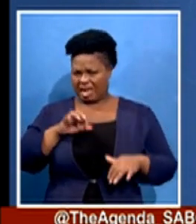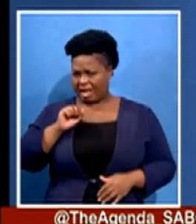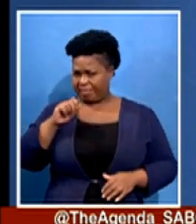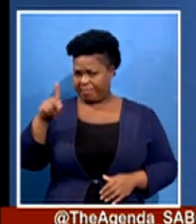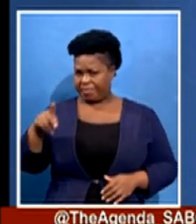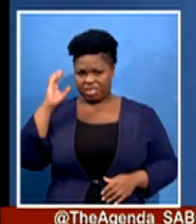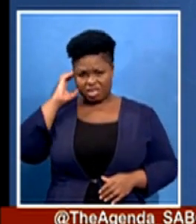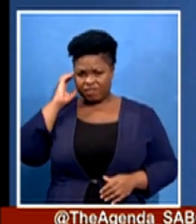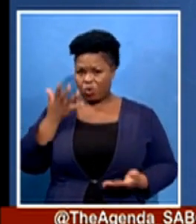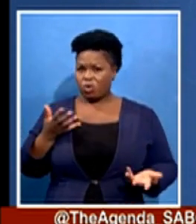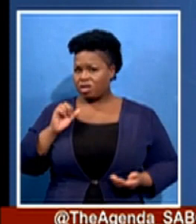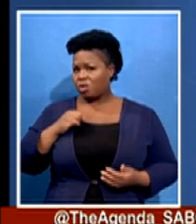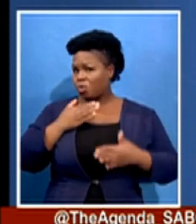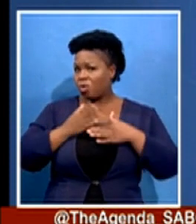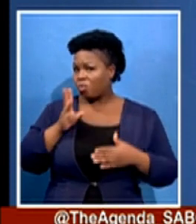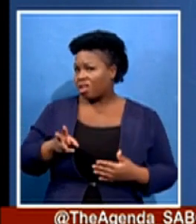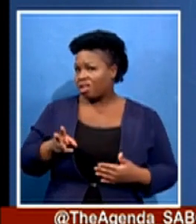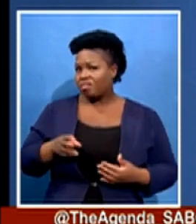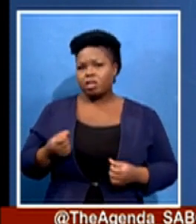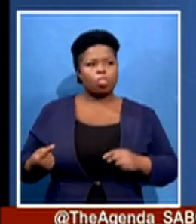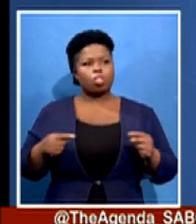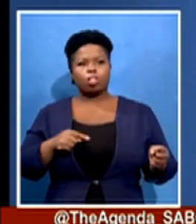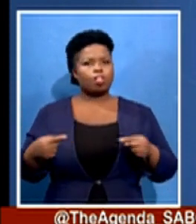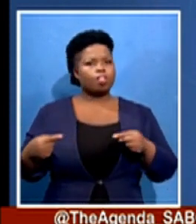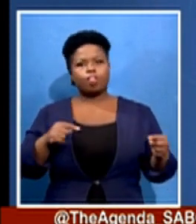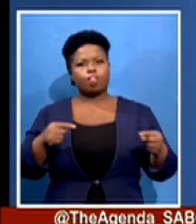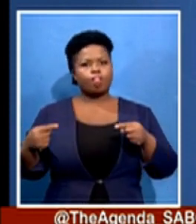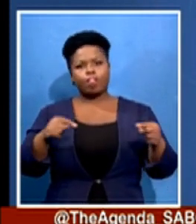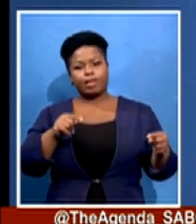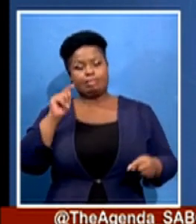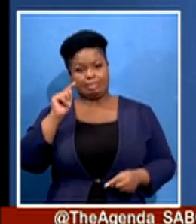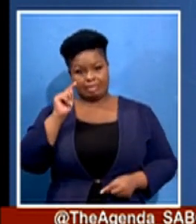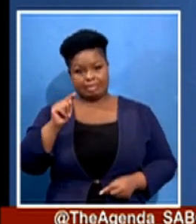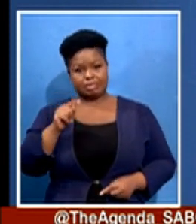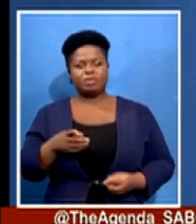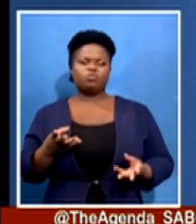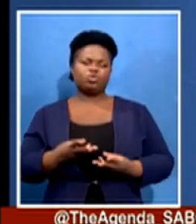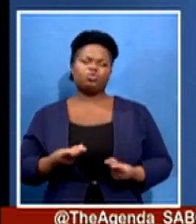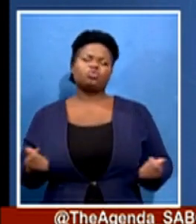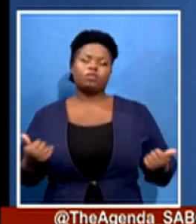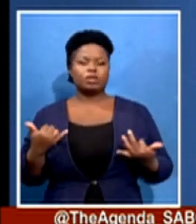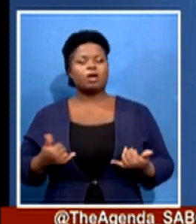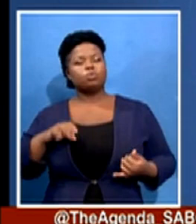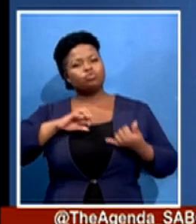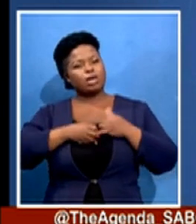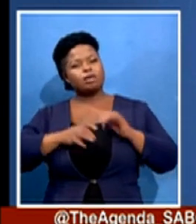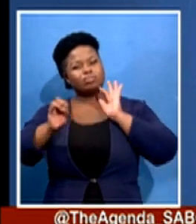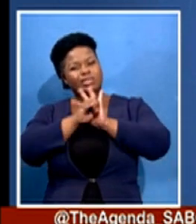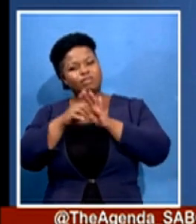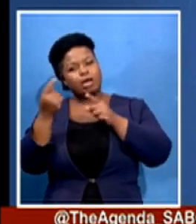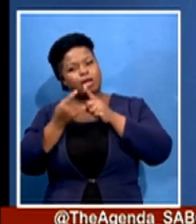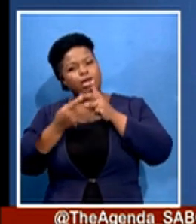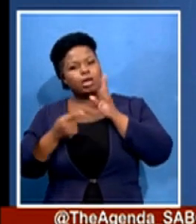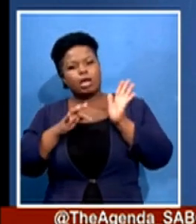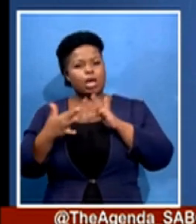app, and that's been also resolved and needs to continue to be looked at. So, you know, how do we contact people? And what